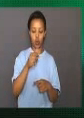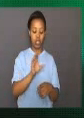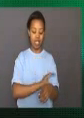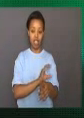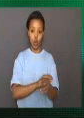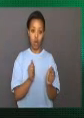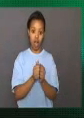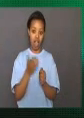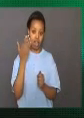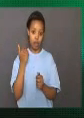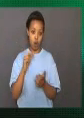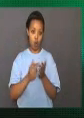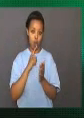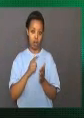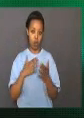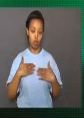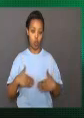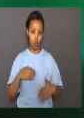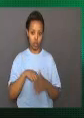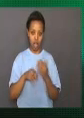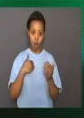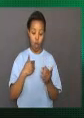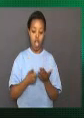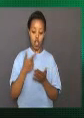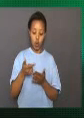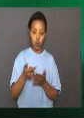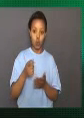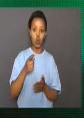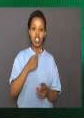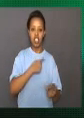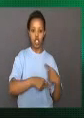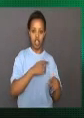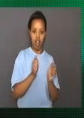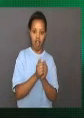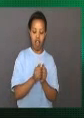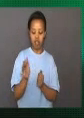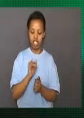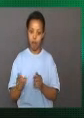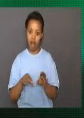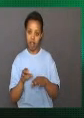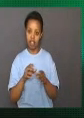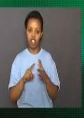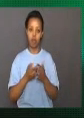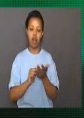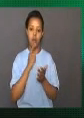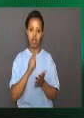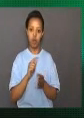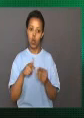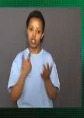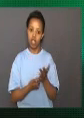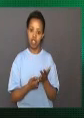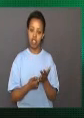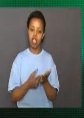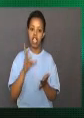cell. Every time the host cell divides, the phage's DNA